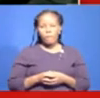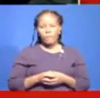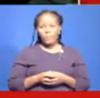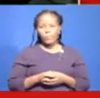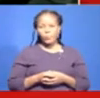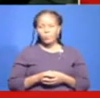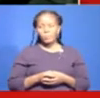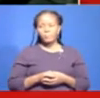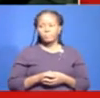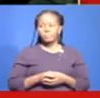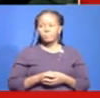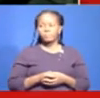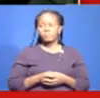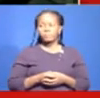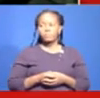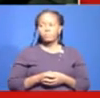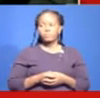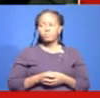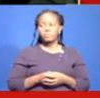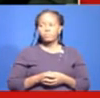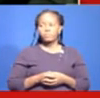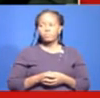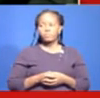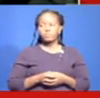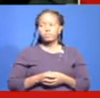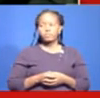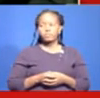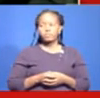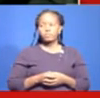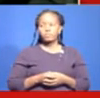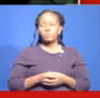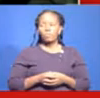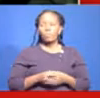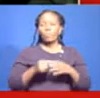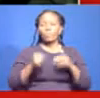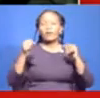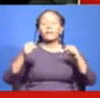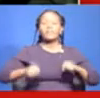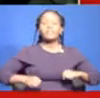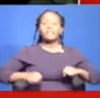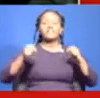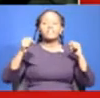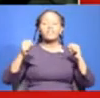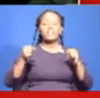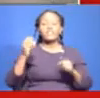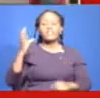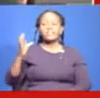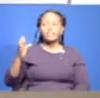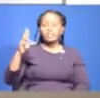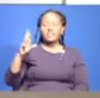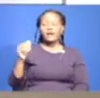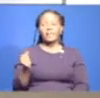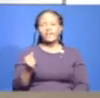prepared by CRA, and the chair CRA told us a very interesting